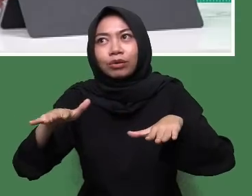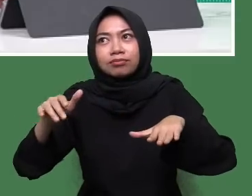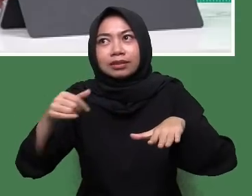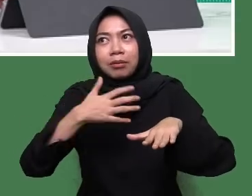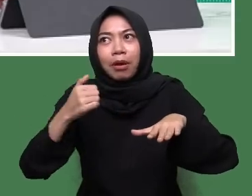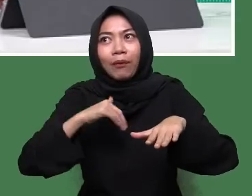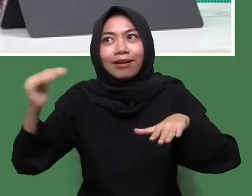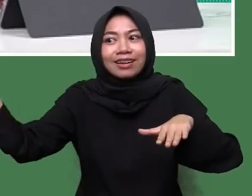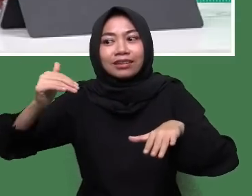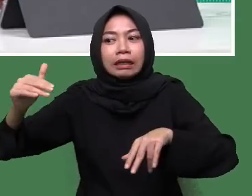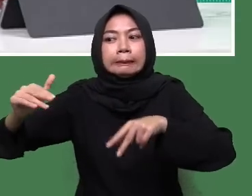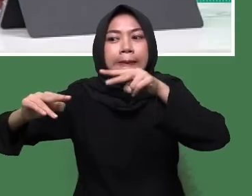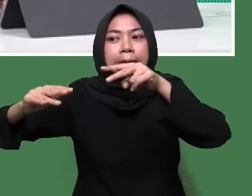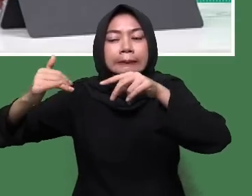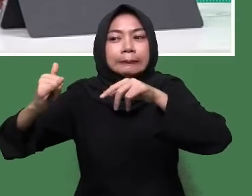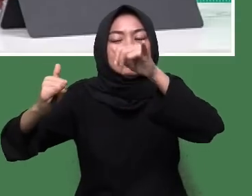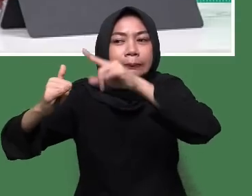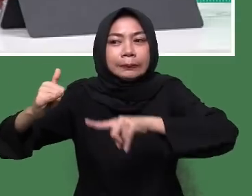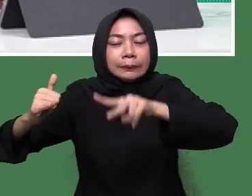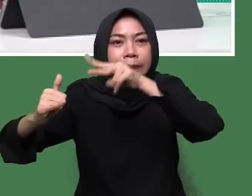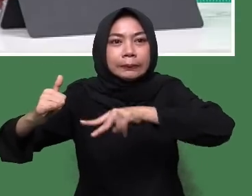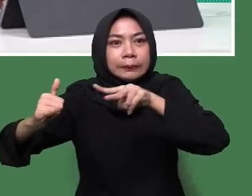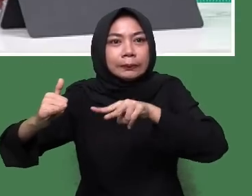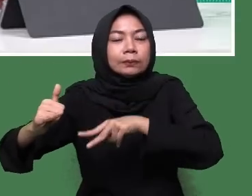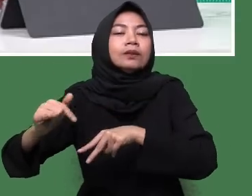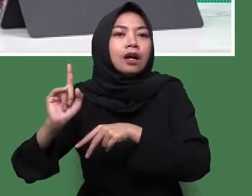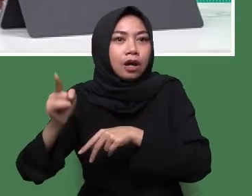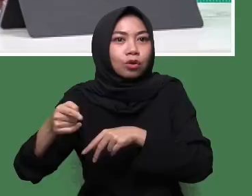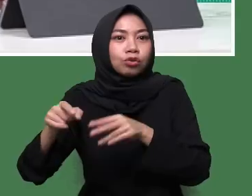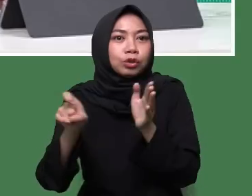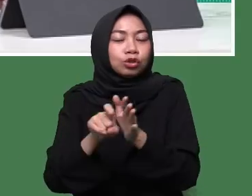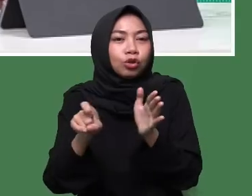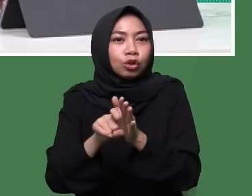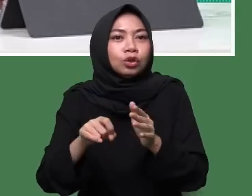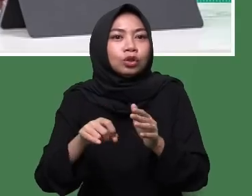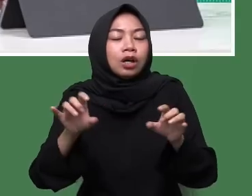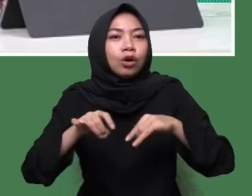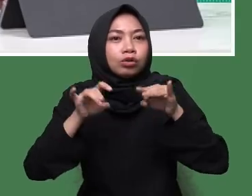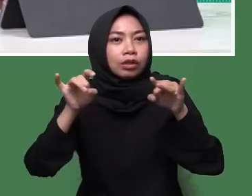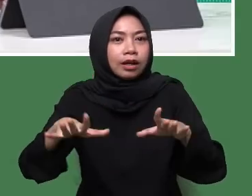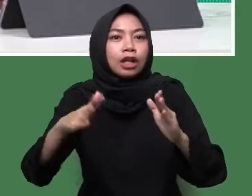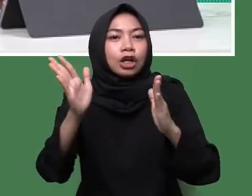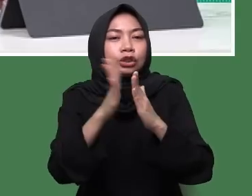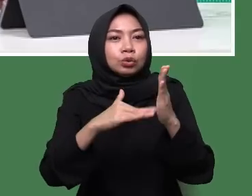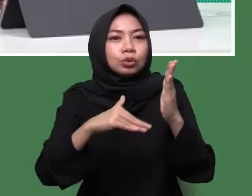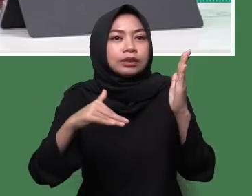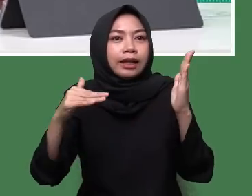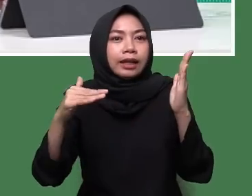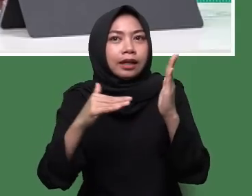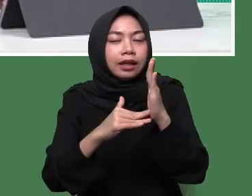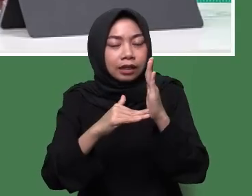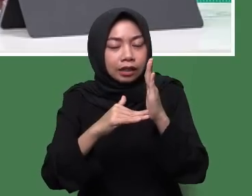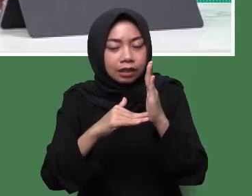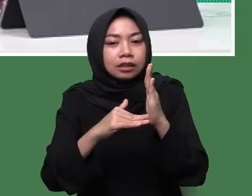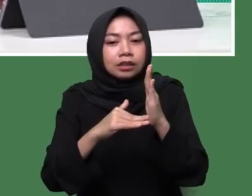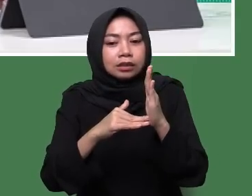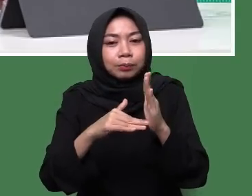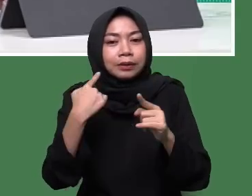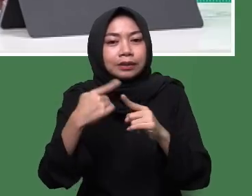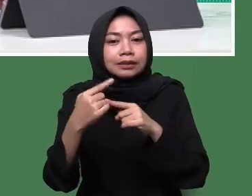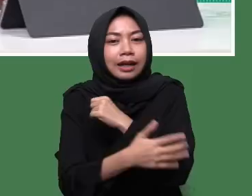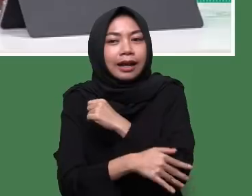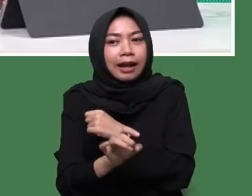I think all countries, including Australia, New Zealand, and others, and neighboring countries, all aware